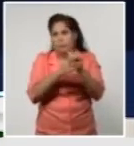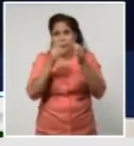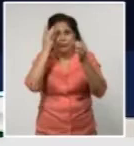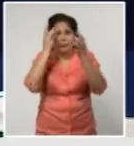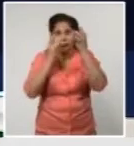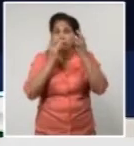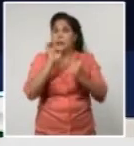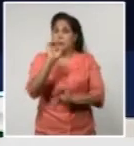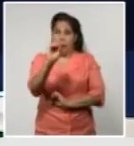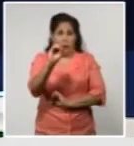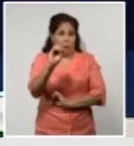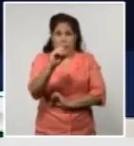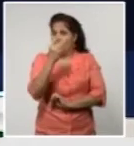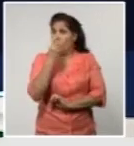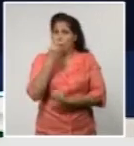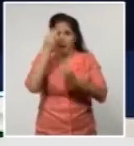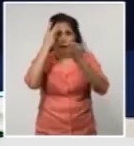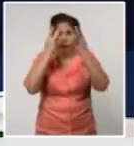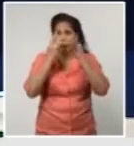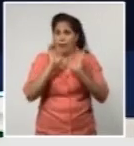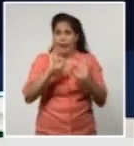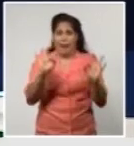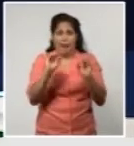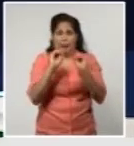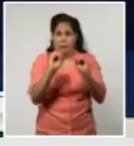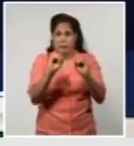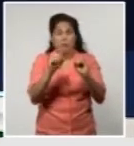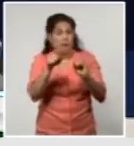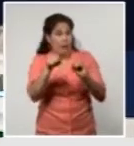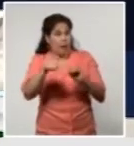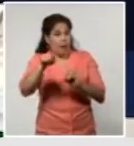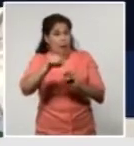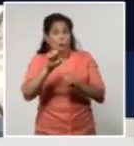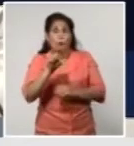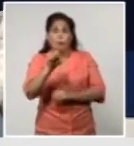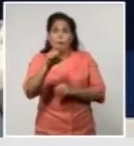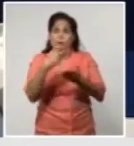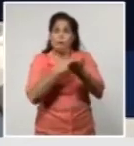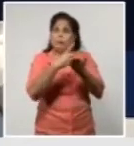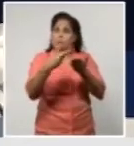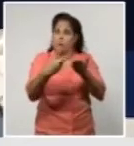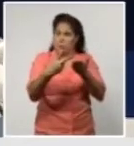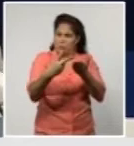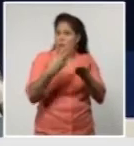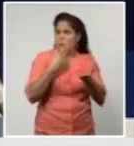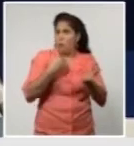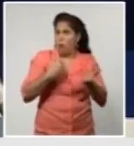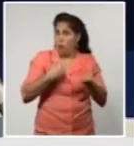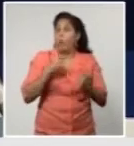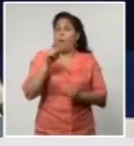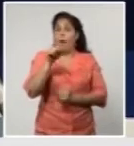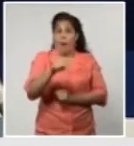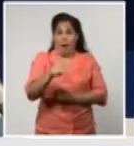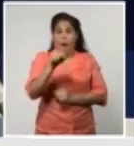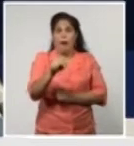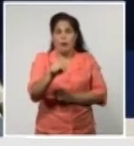Therefore, the importance of the fulfillment of the protection measures. However, over the last